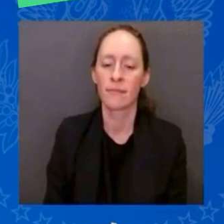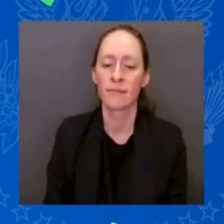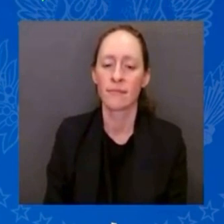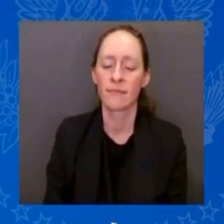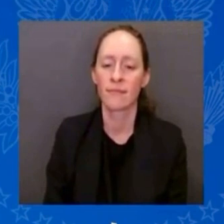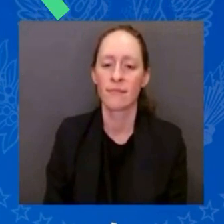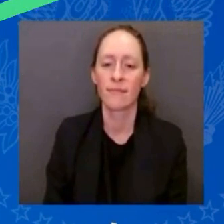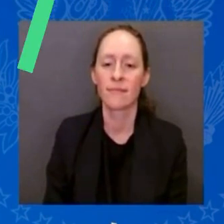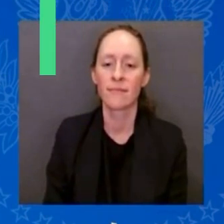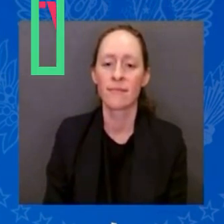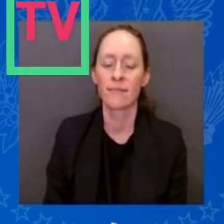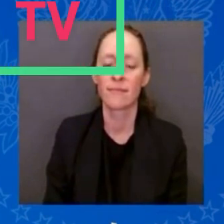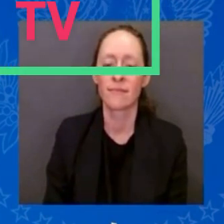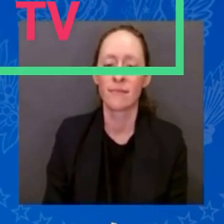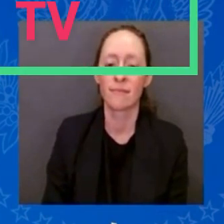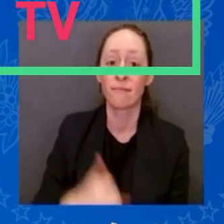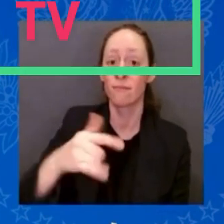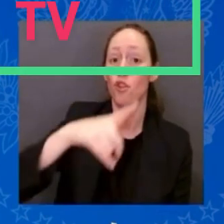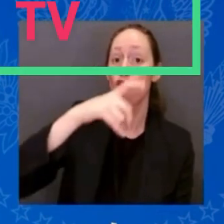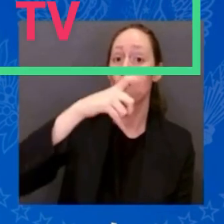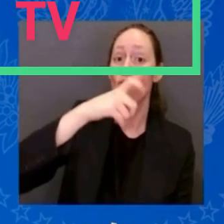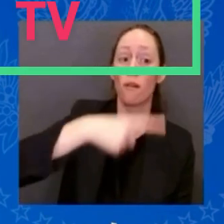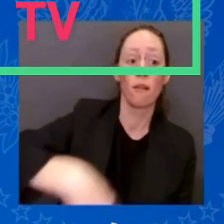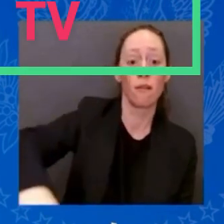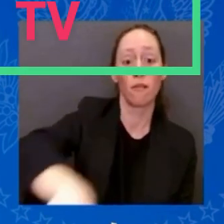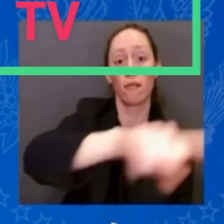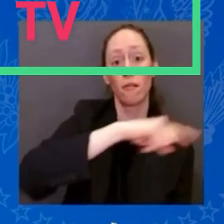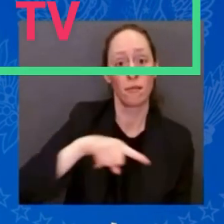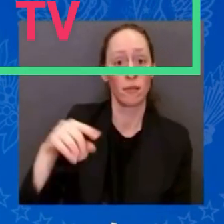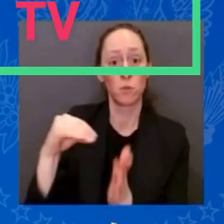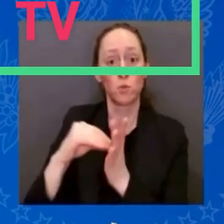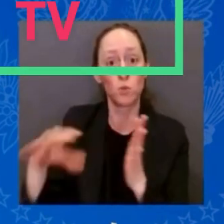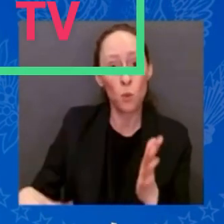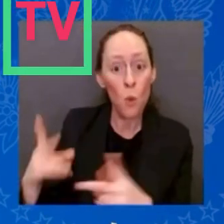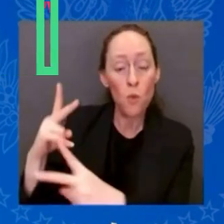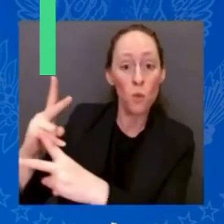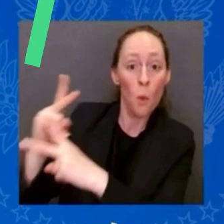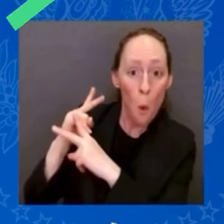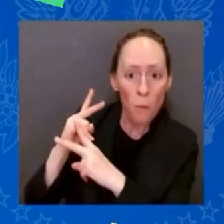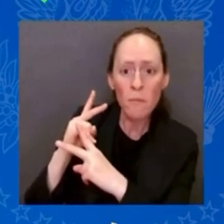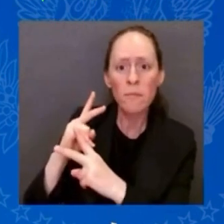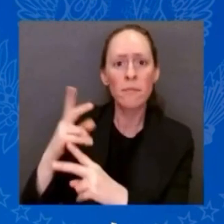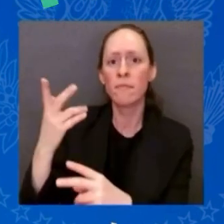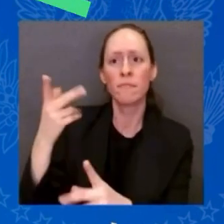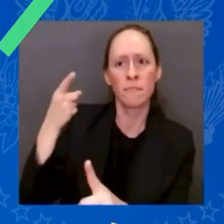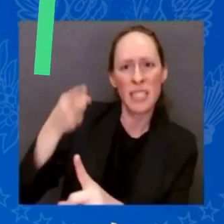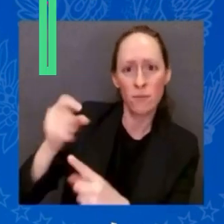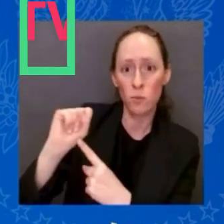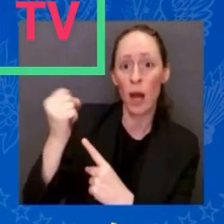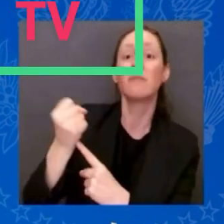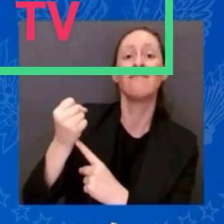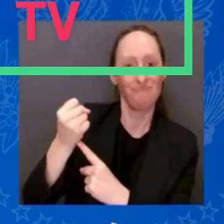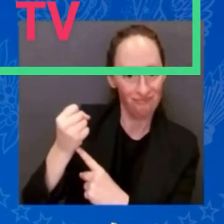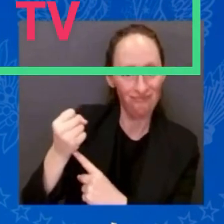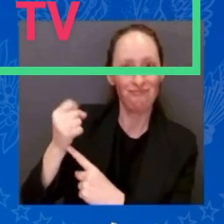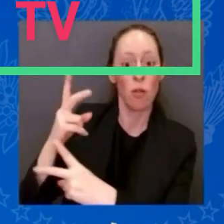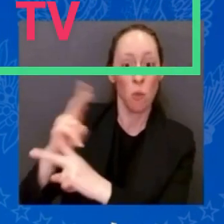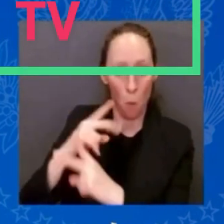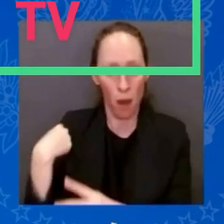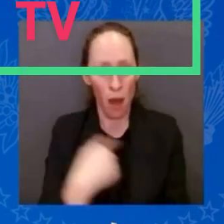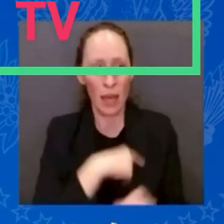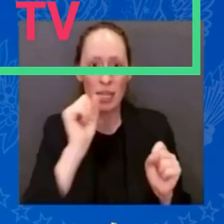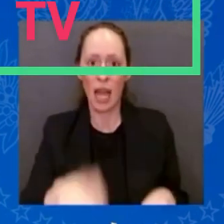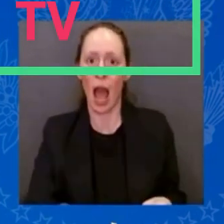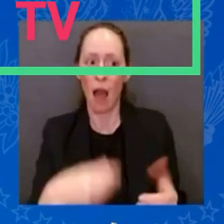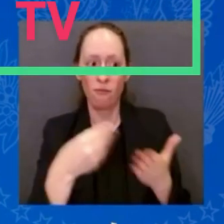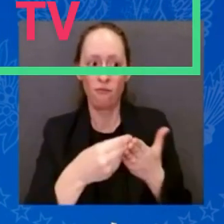loans under certain circumstances. This new path is legally sound. It's going to take longer, but in my view, it's the best path that remains to